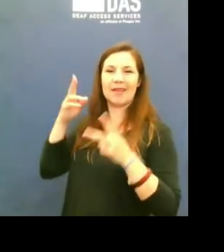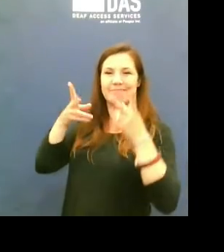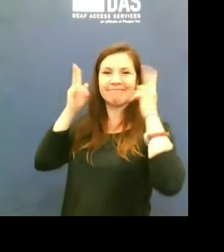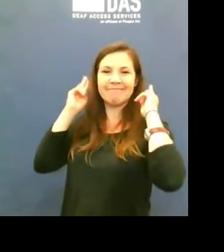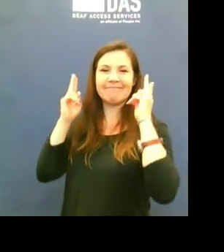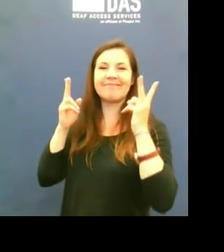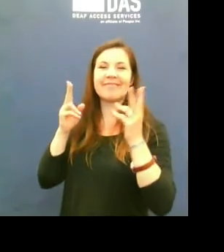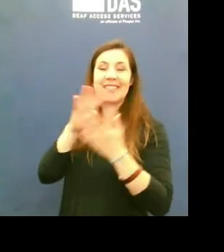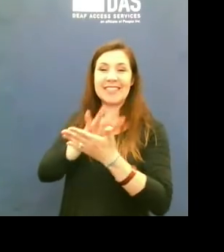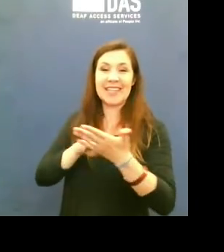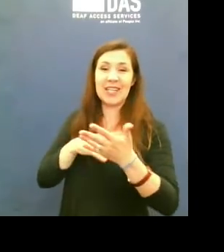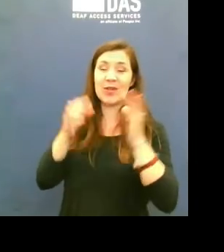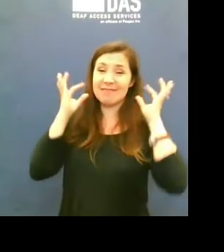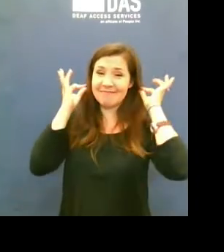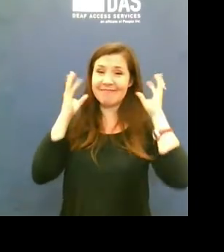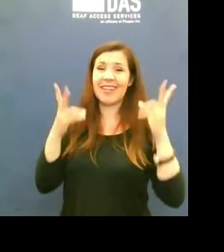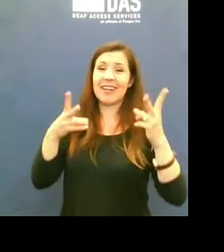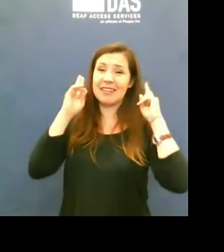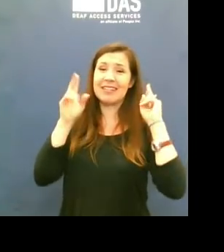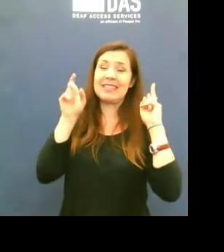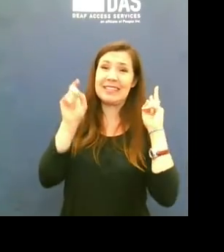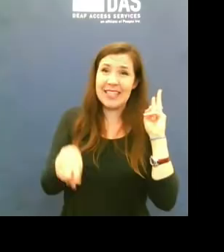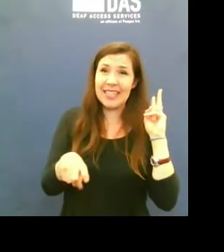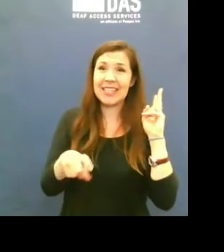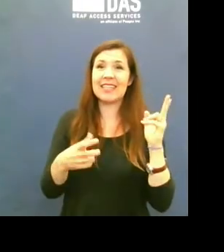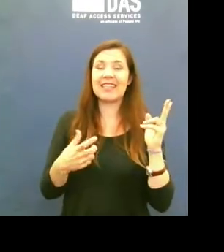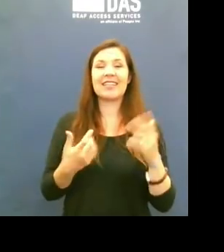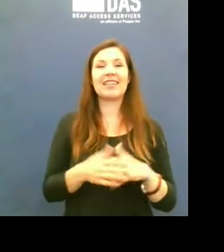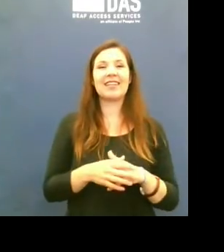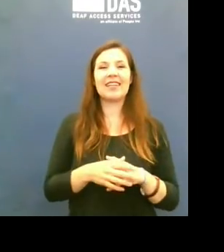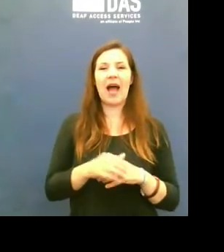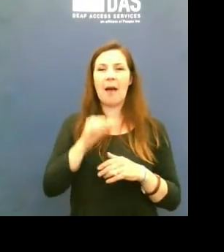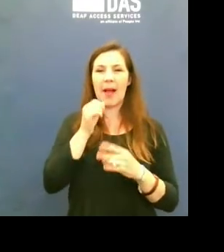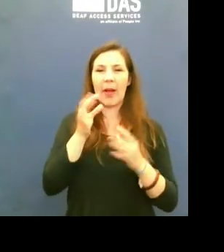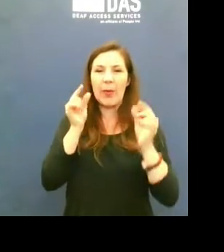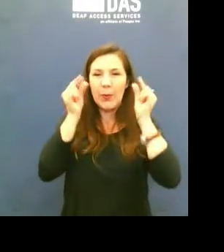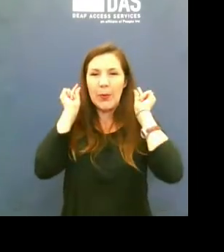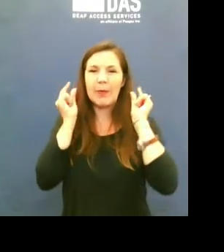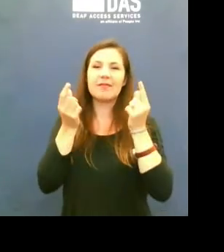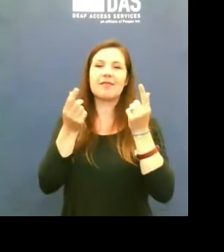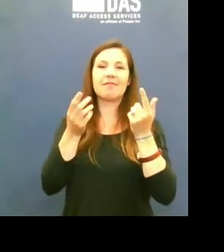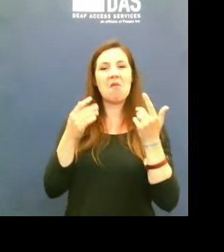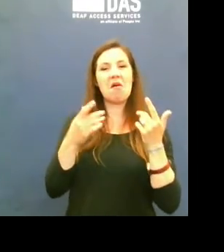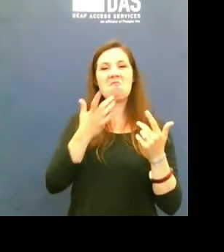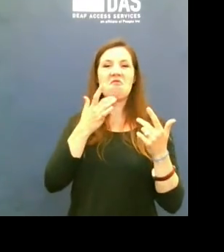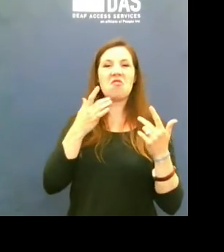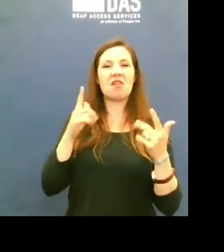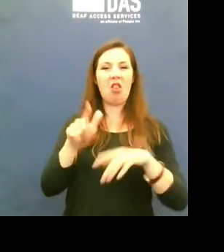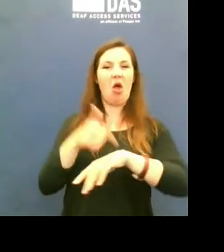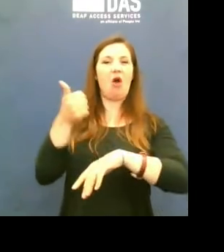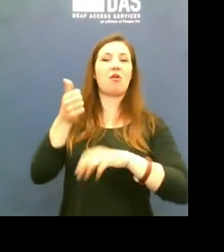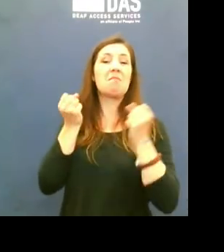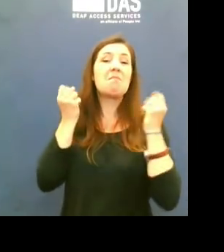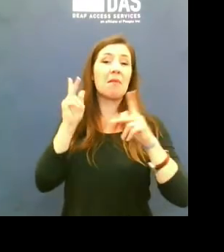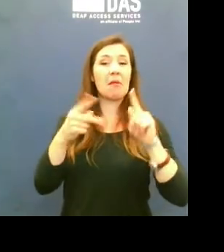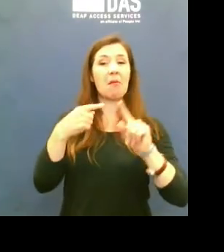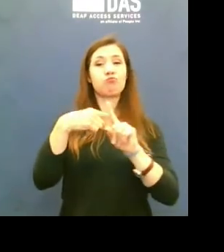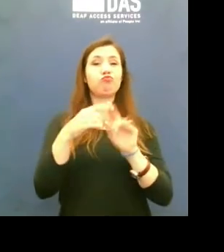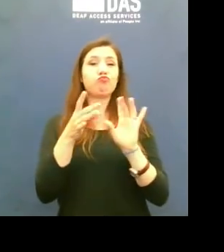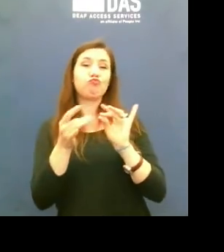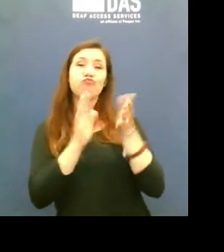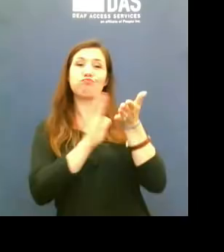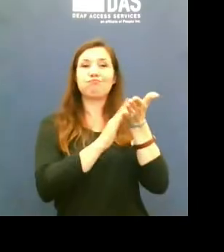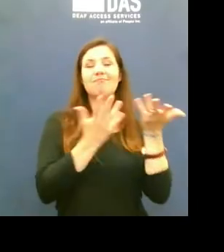scheduled, and I need to get a haircut. I'm going to get a trim. I'm not going to take it back as short as it was. I like it a little longer. Had a lot of positive comments about it.